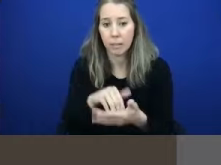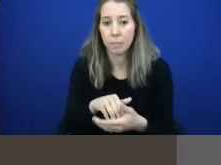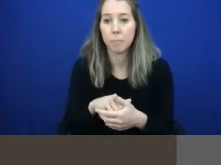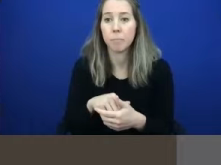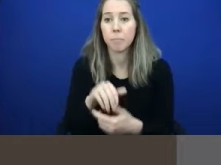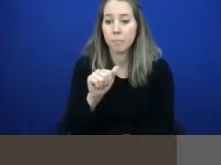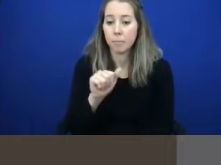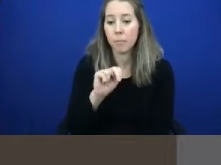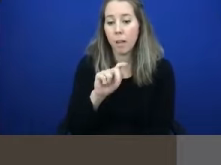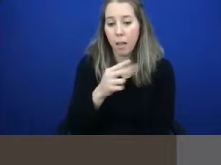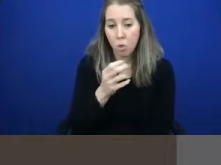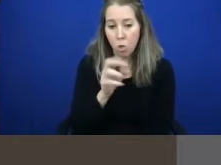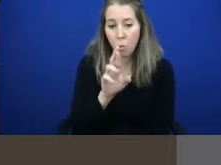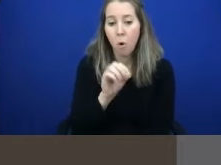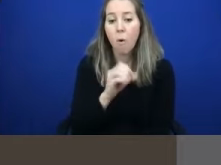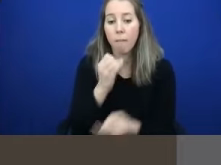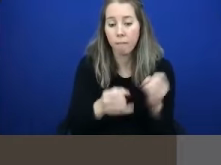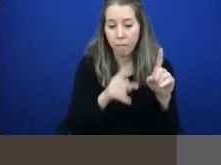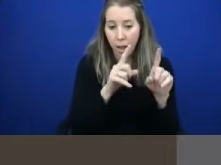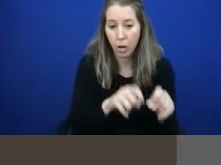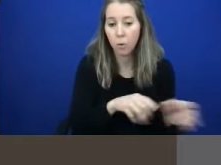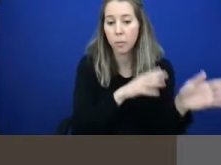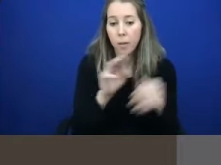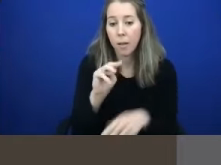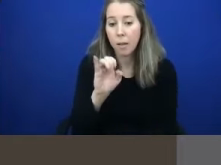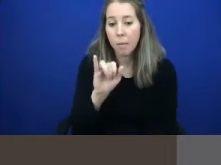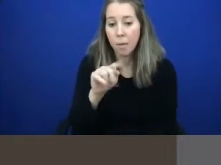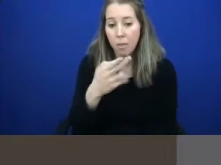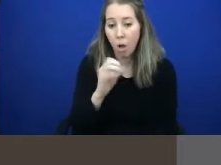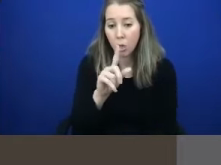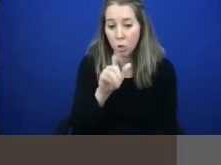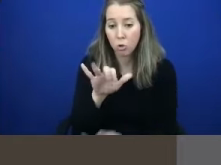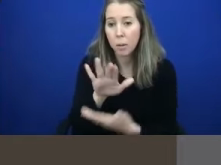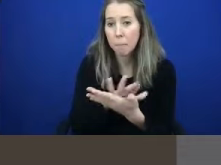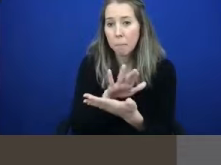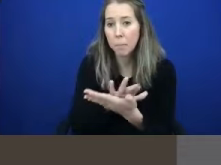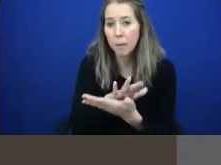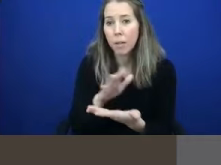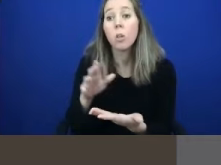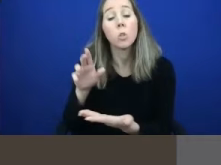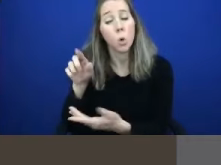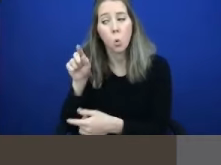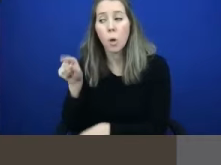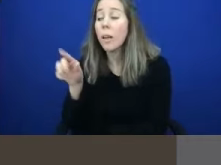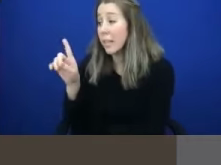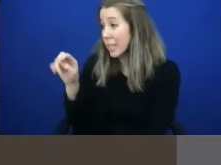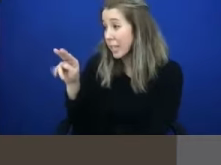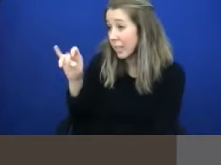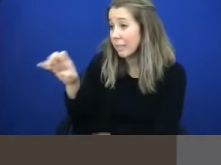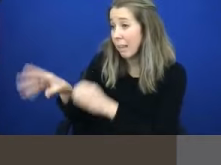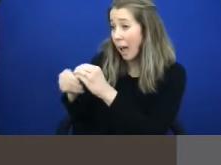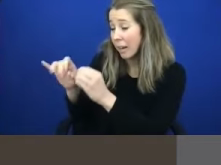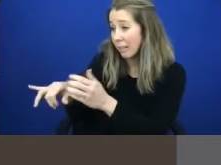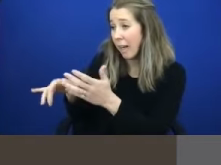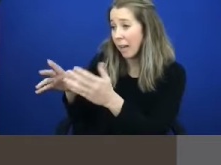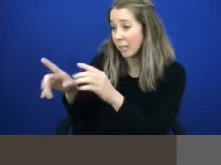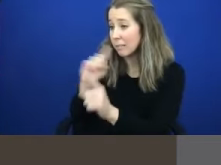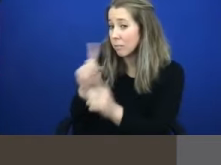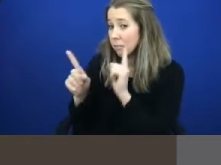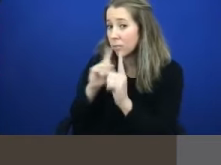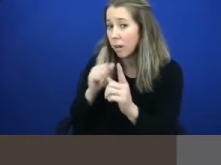And then here comes the mythology paper. So as Denise is dropping this in there, so I'll let her click and I